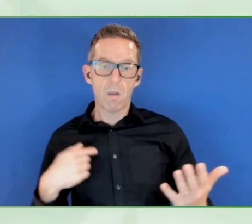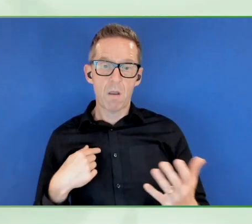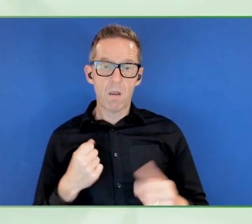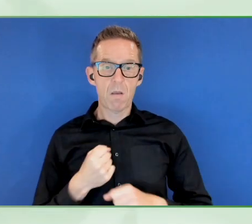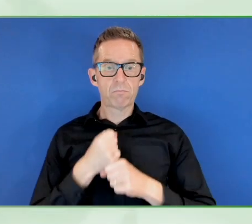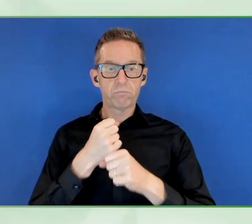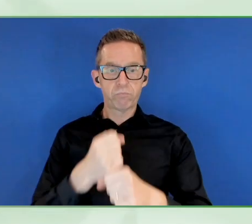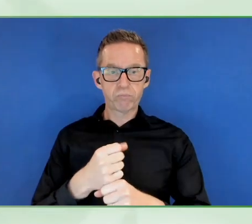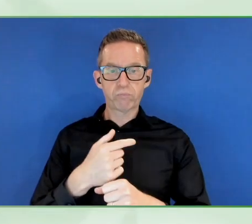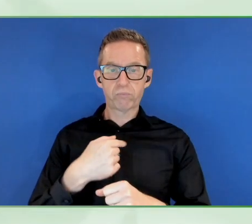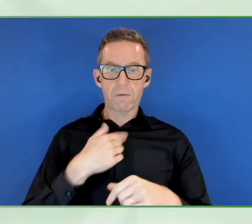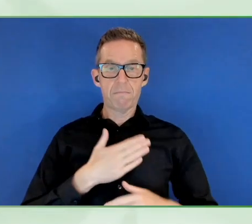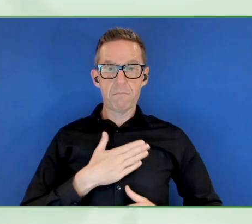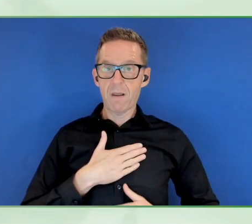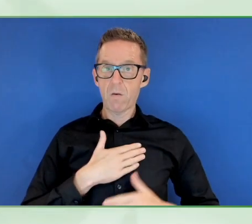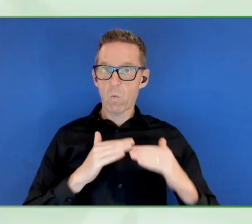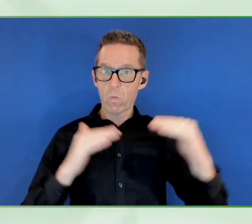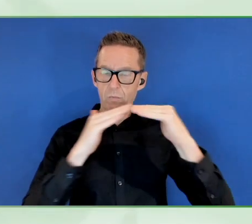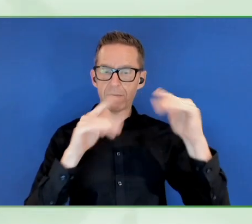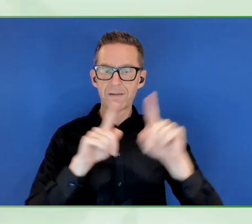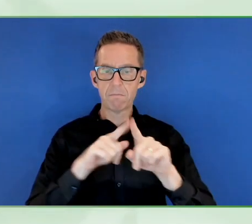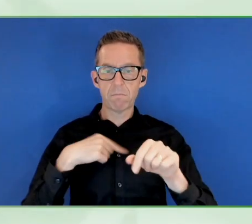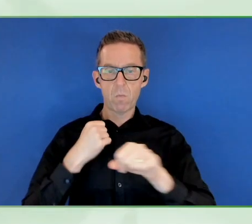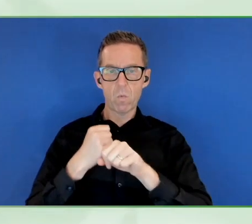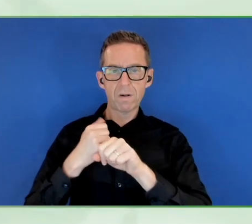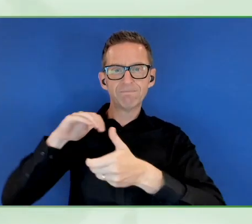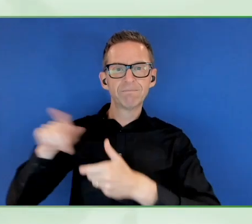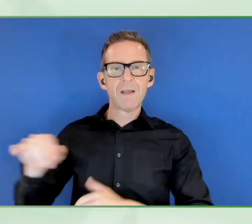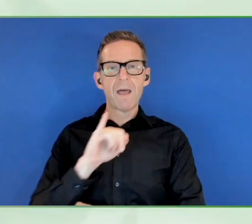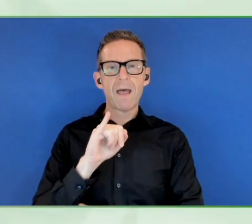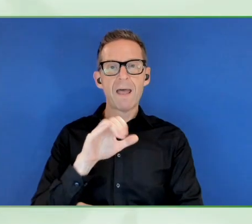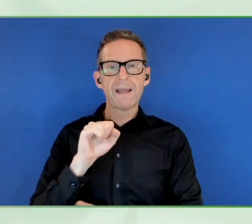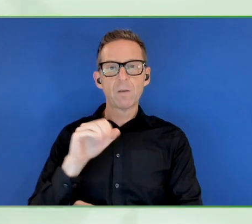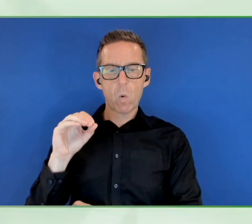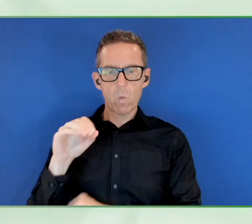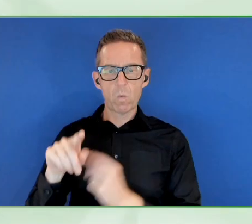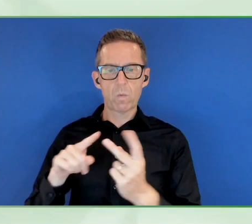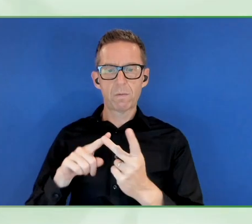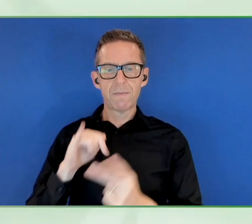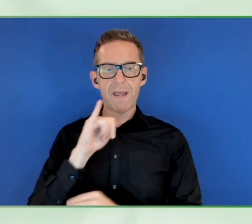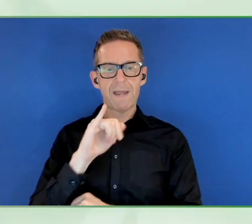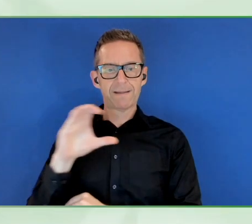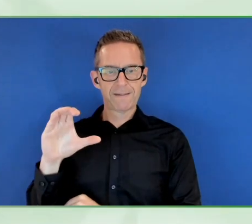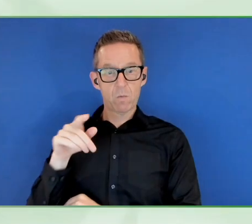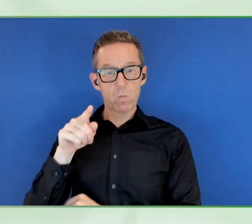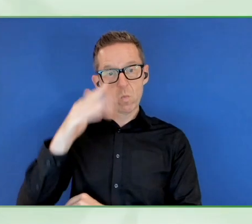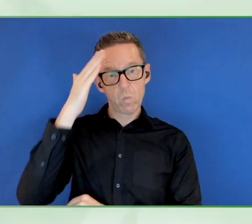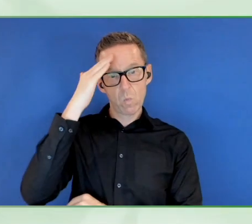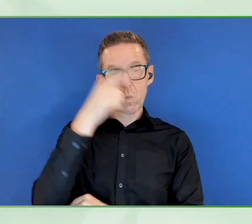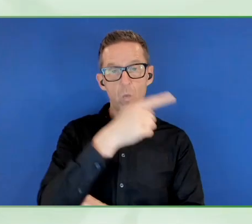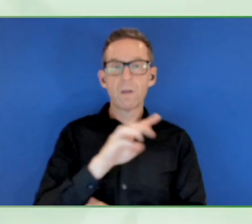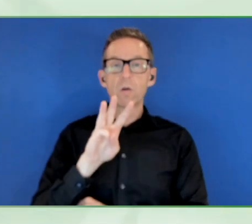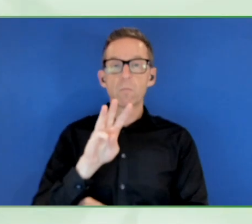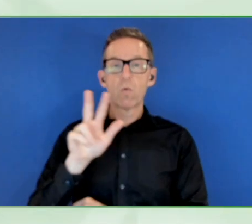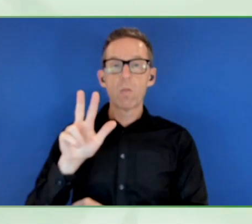as IEC. And as you know, W3C has a good relationship with ISO. So